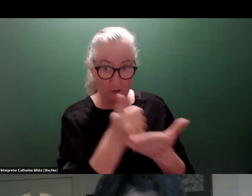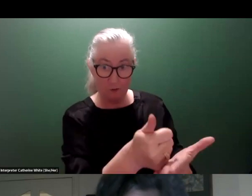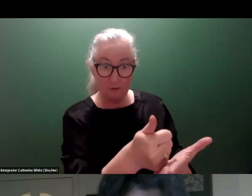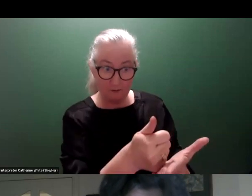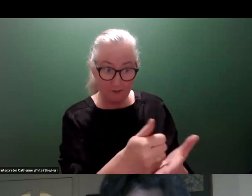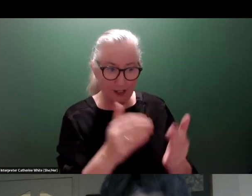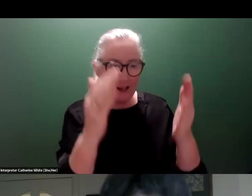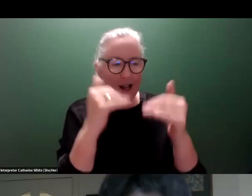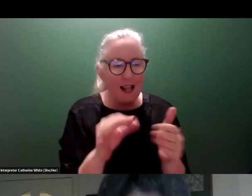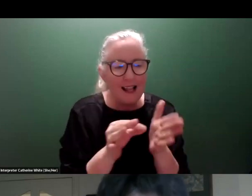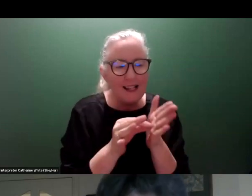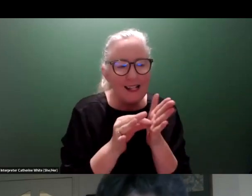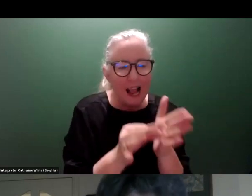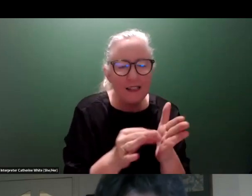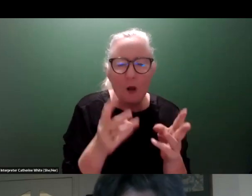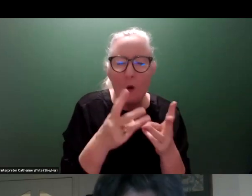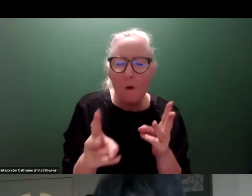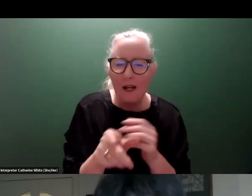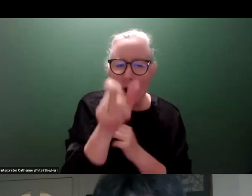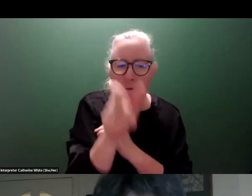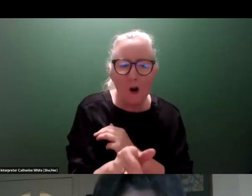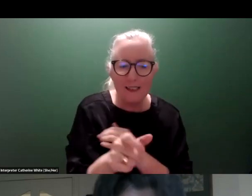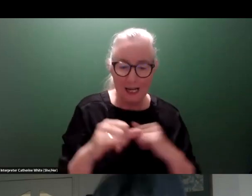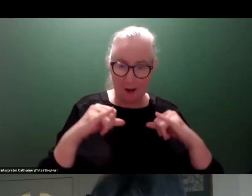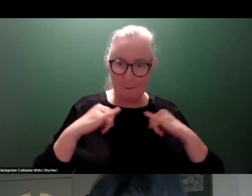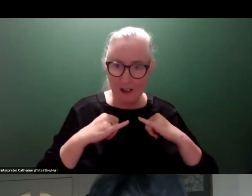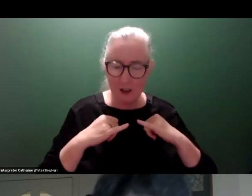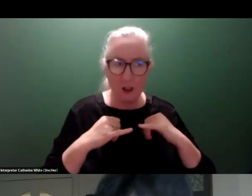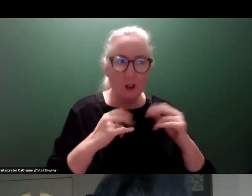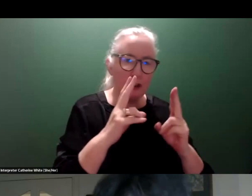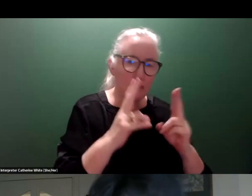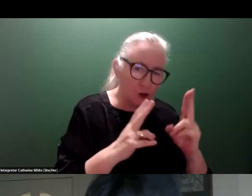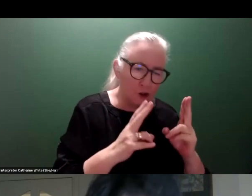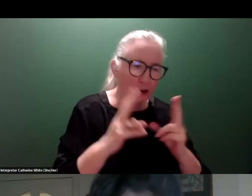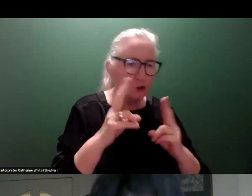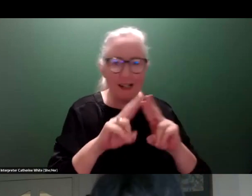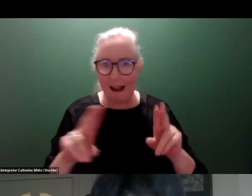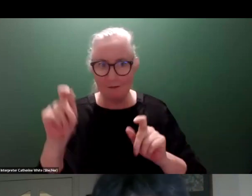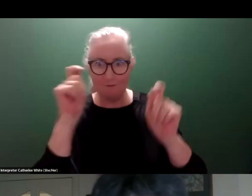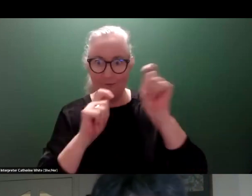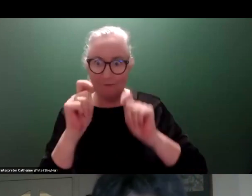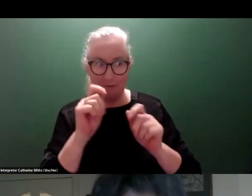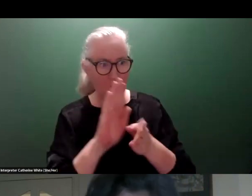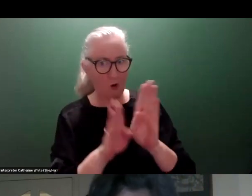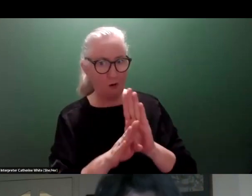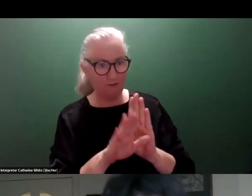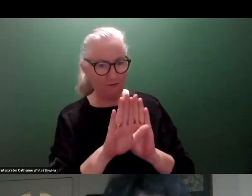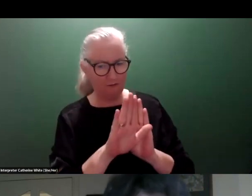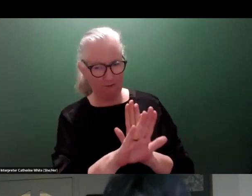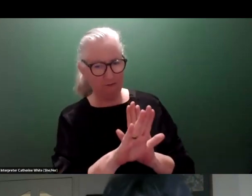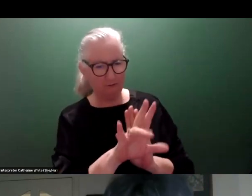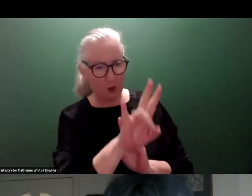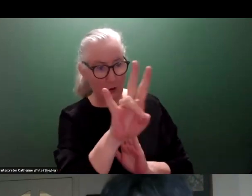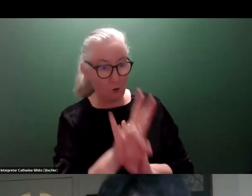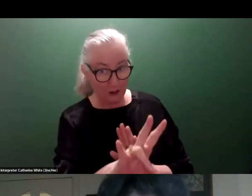We see guidance on when a person's capacity should or should not be considered to be in question.